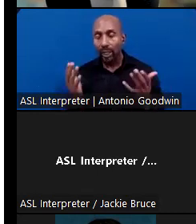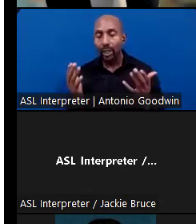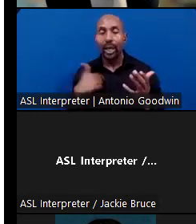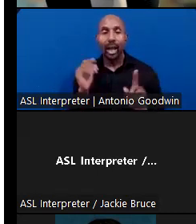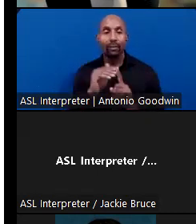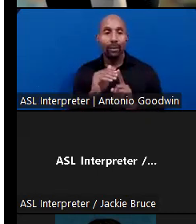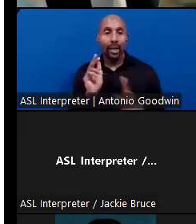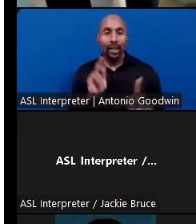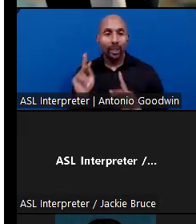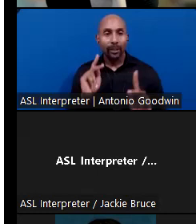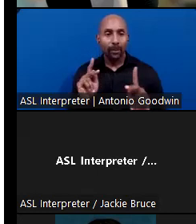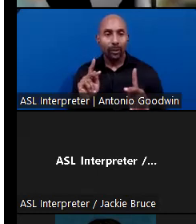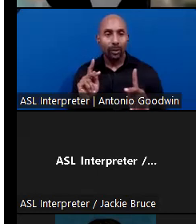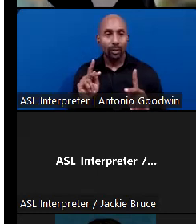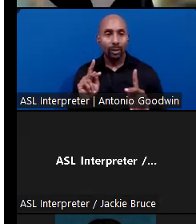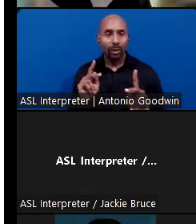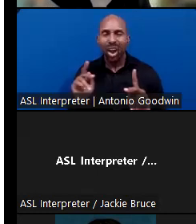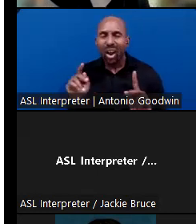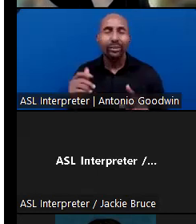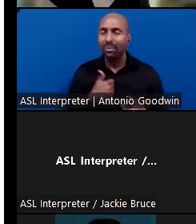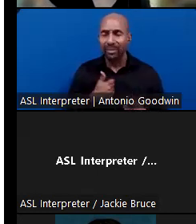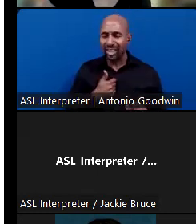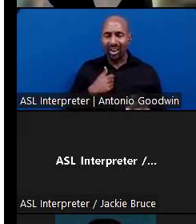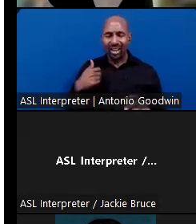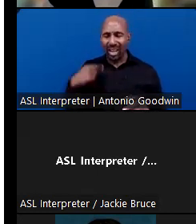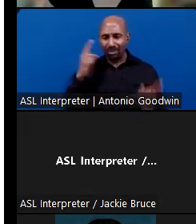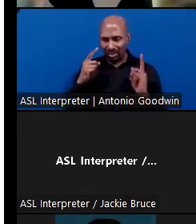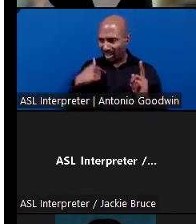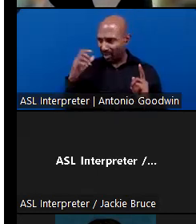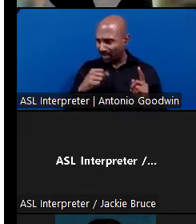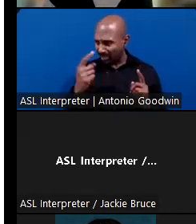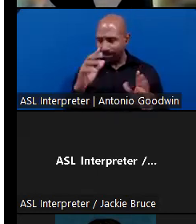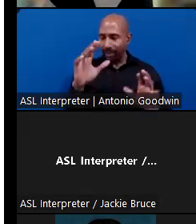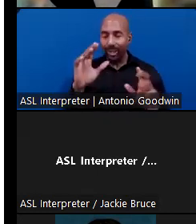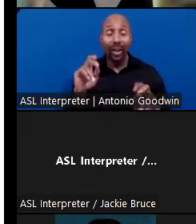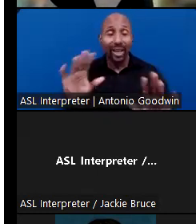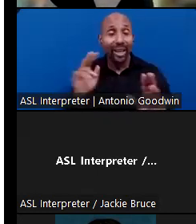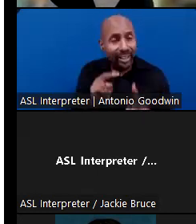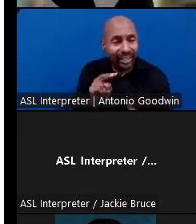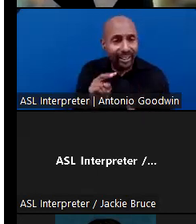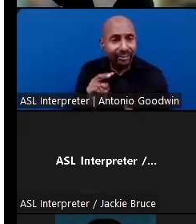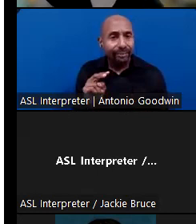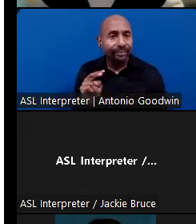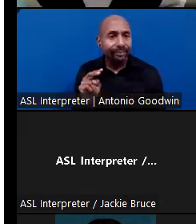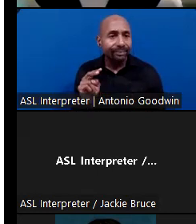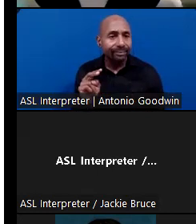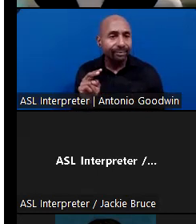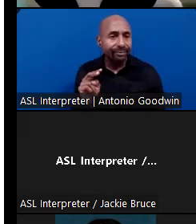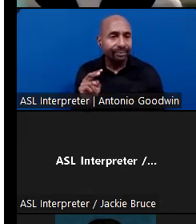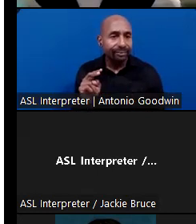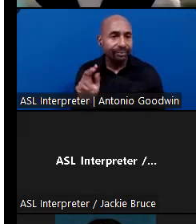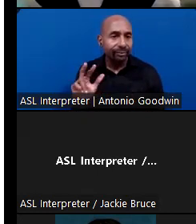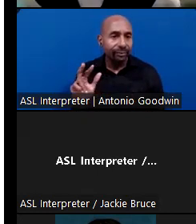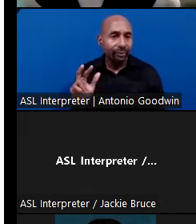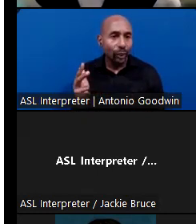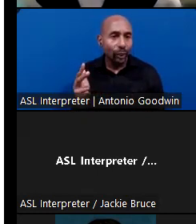sorry, I'm like, did I miss it? No, okay, sorry. The third part of our vaccine series that we are